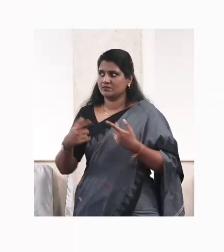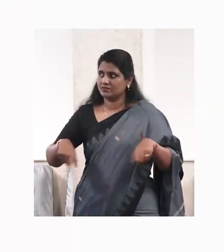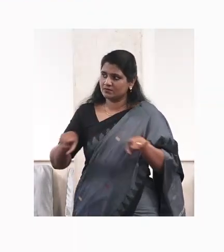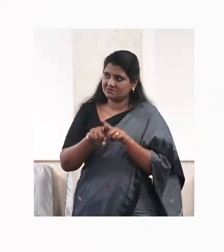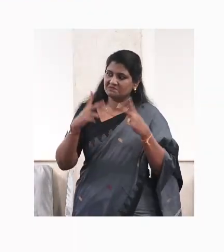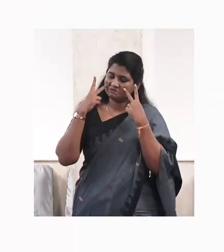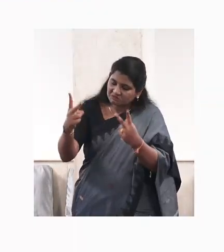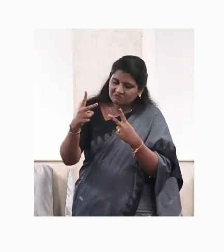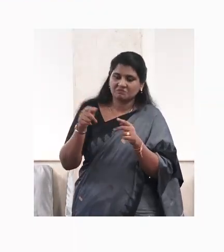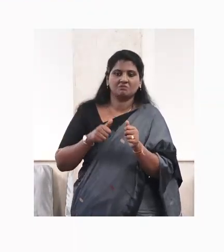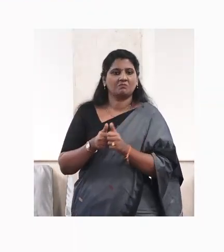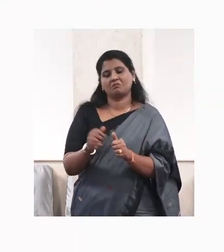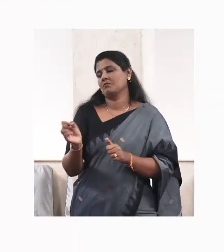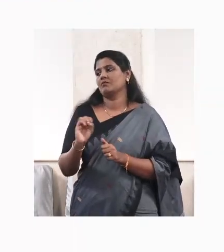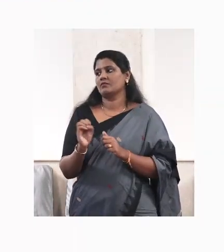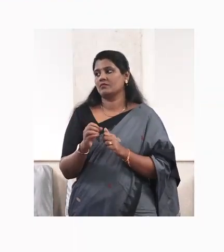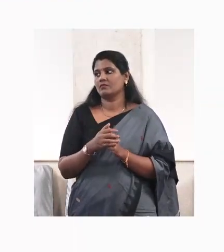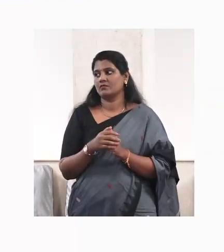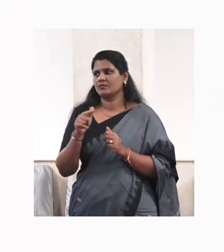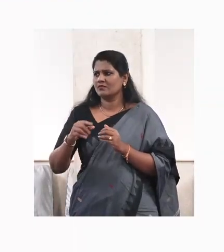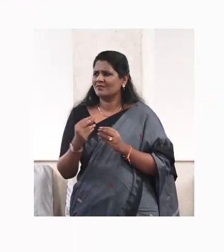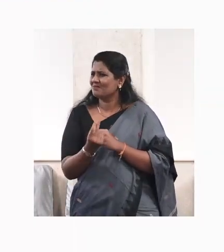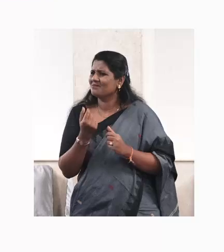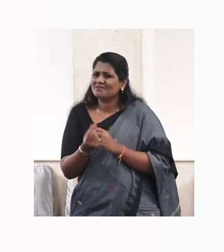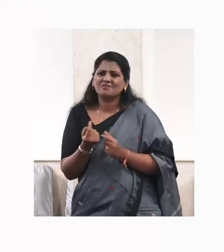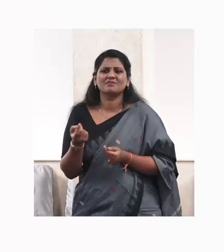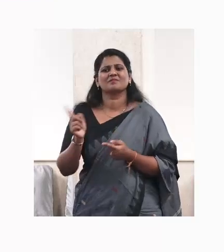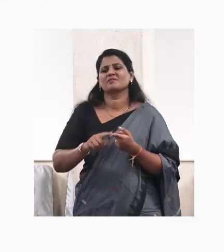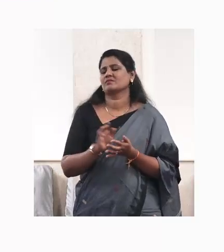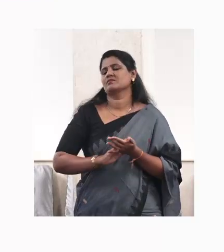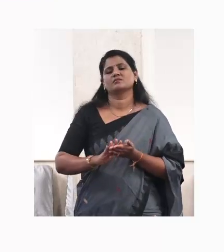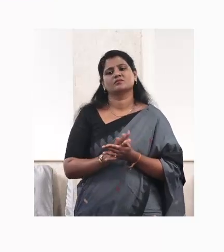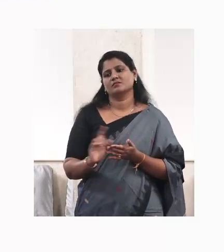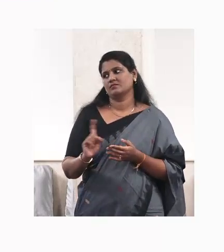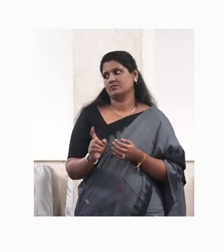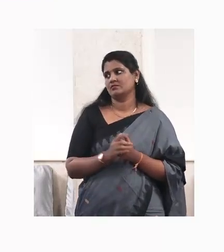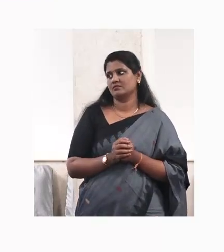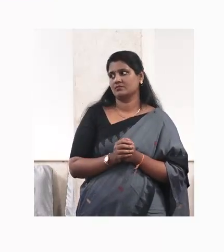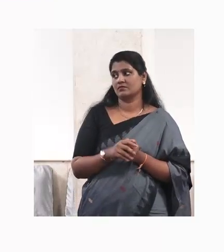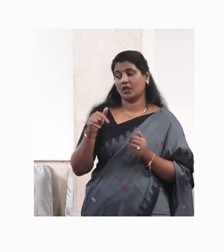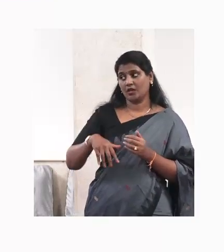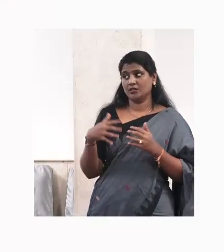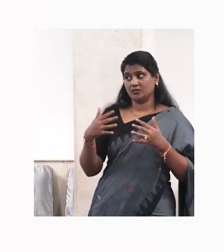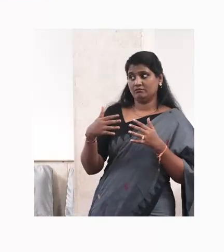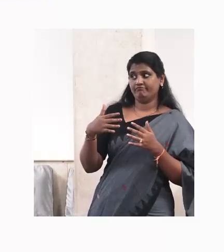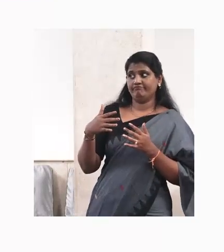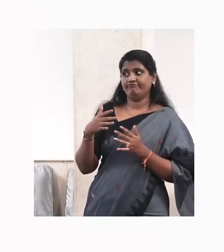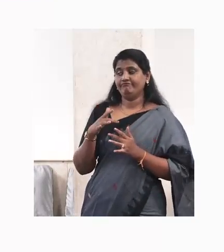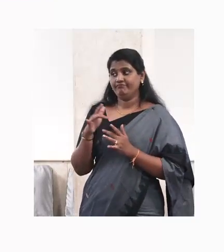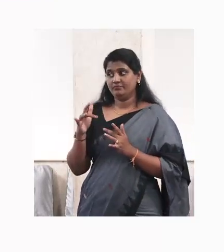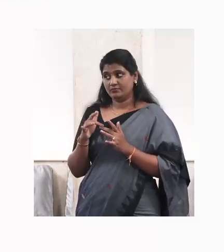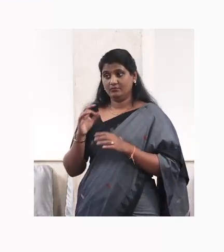value. That is not so infrequent. Could happen also in between